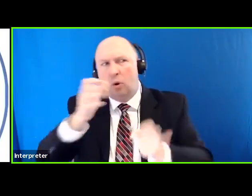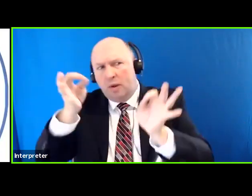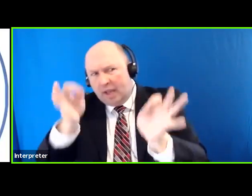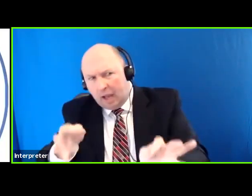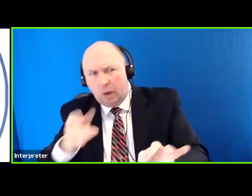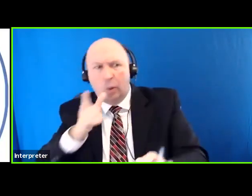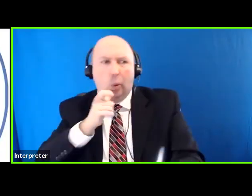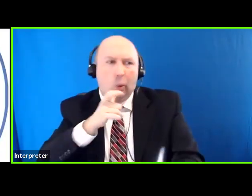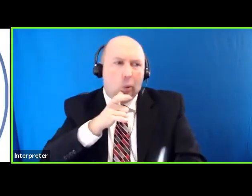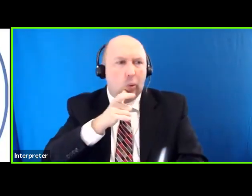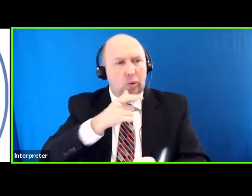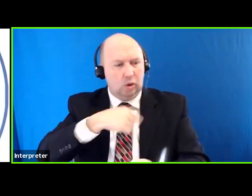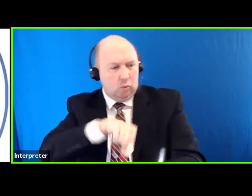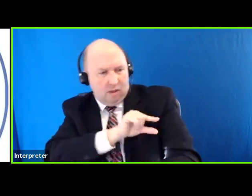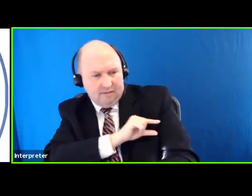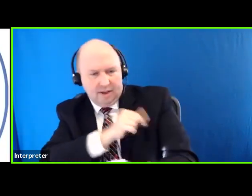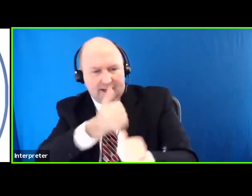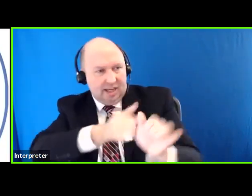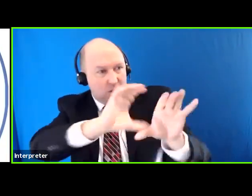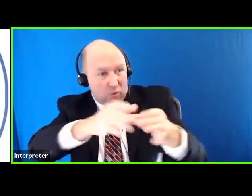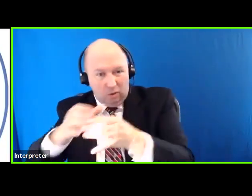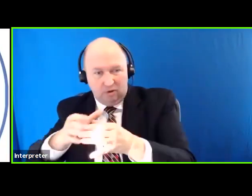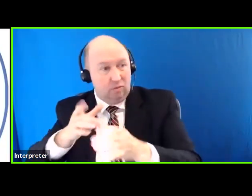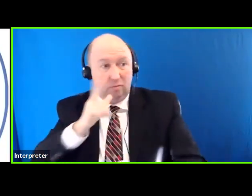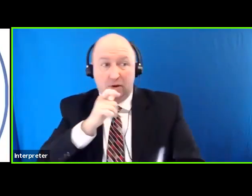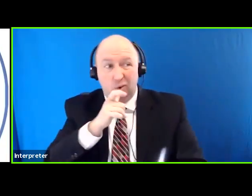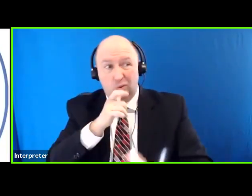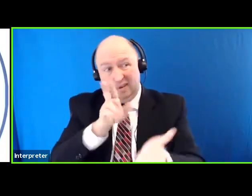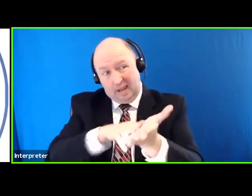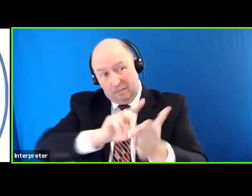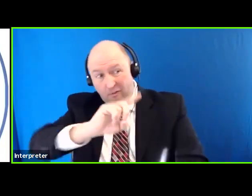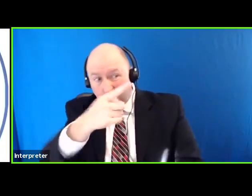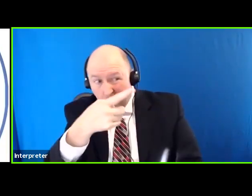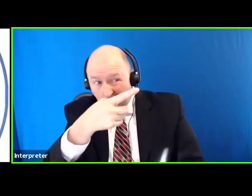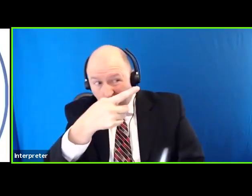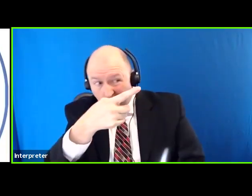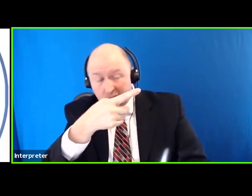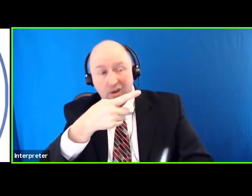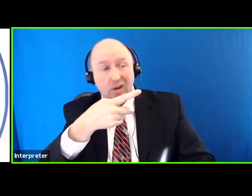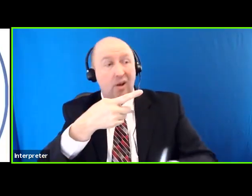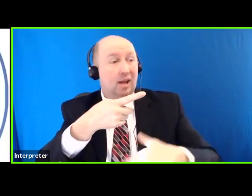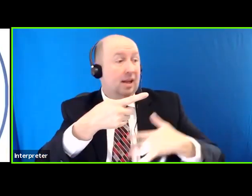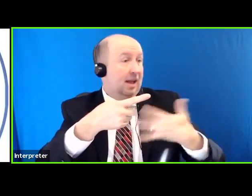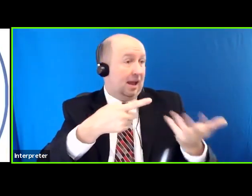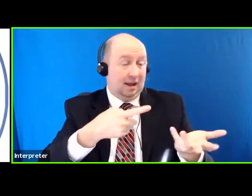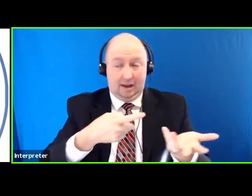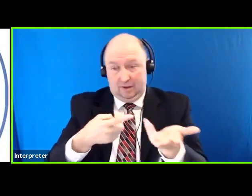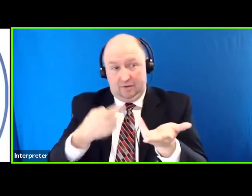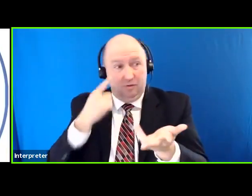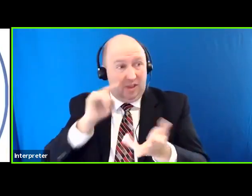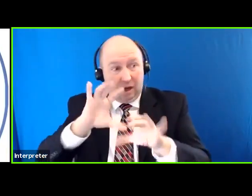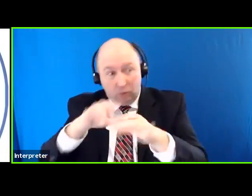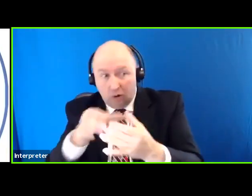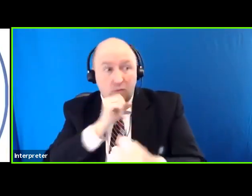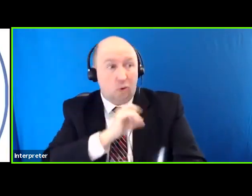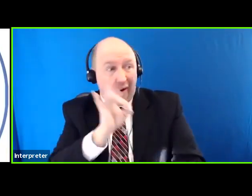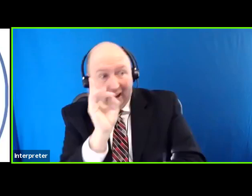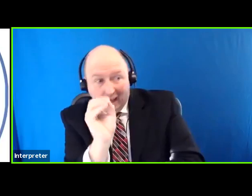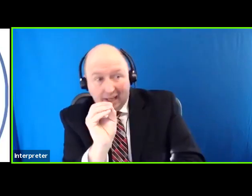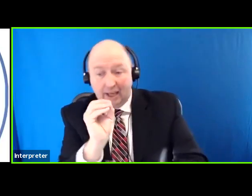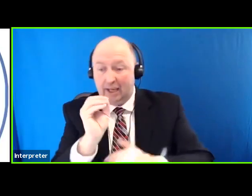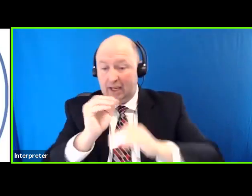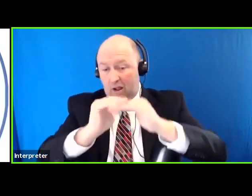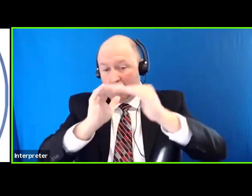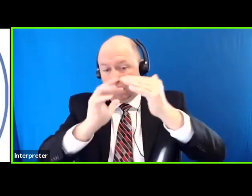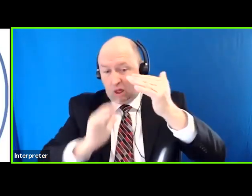eligible within those groups? So is it going to be a first come, first serve? If we only have a certain amount of doses to not cover that entire group, whether it's the 80-year-olds or all the way down to